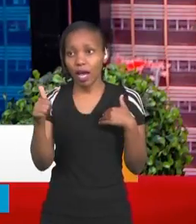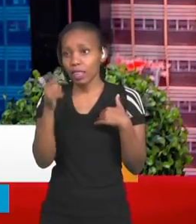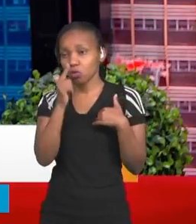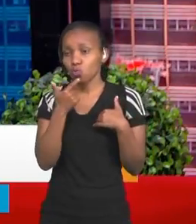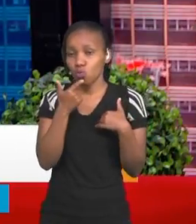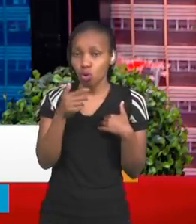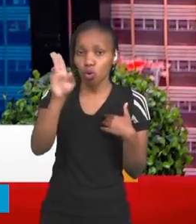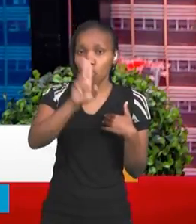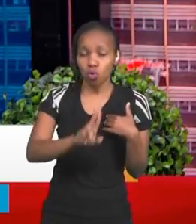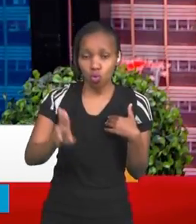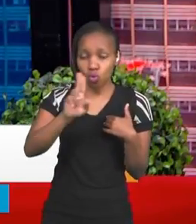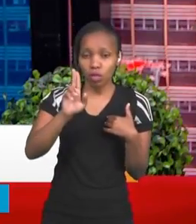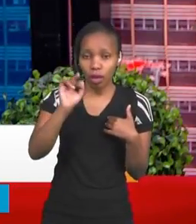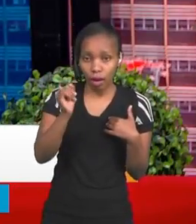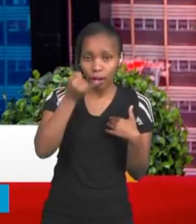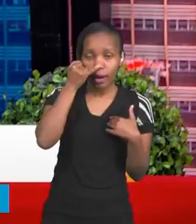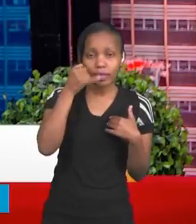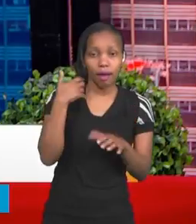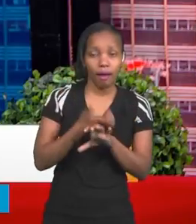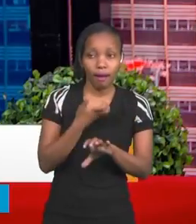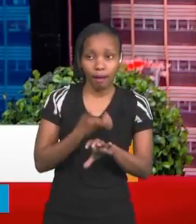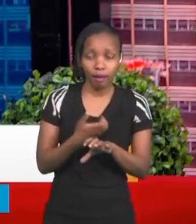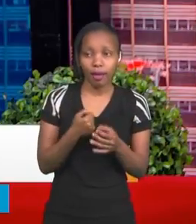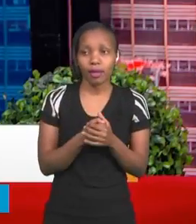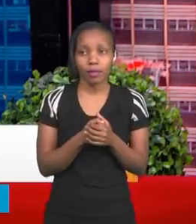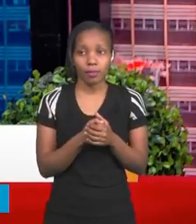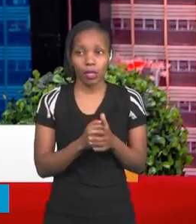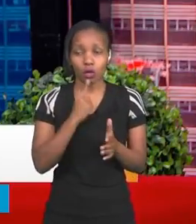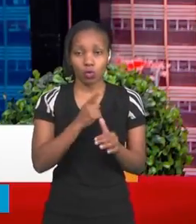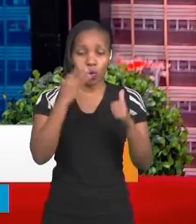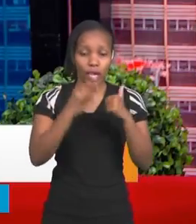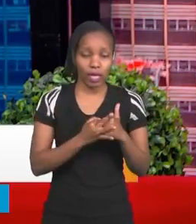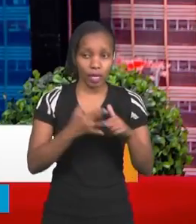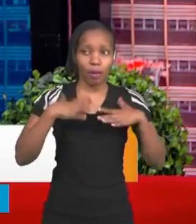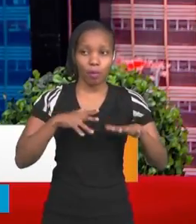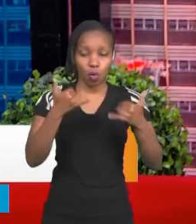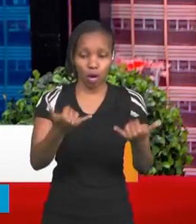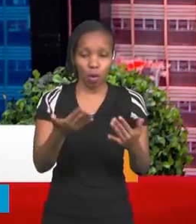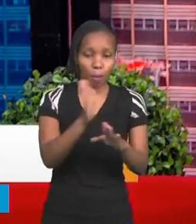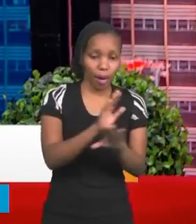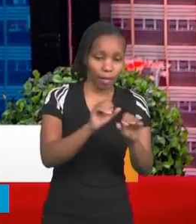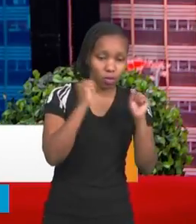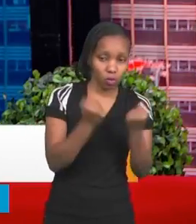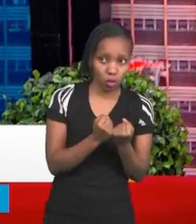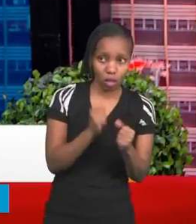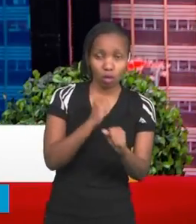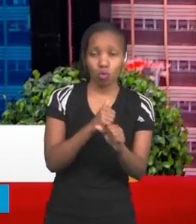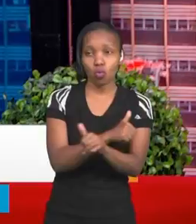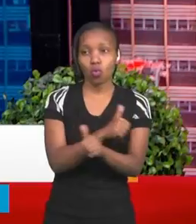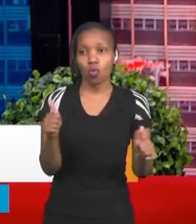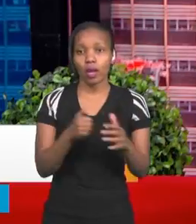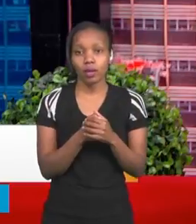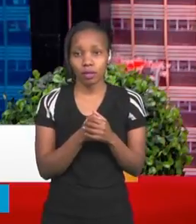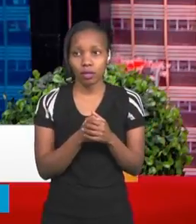hard drugs. Mm-hmm. So far we've managed to discharge around 8 of them. They are back in society. They are doing very well. Mm-hmm.